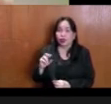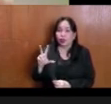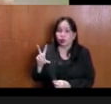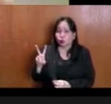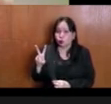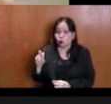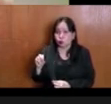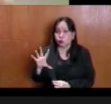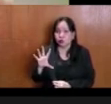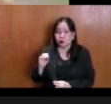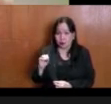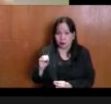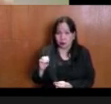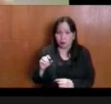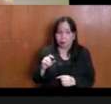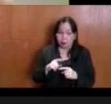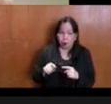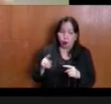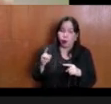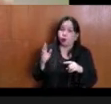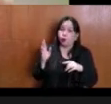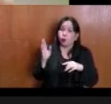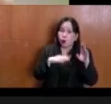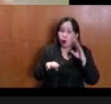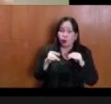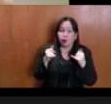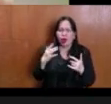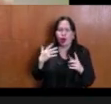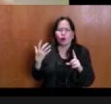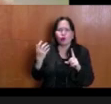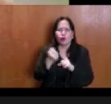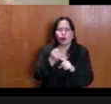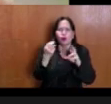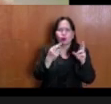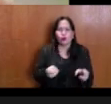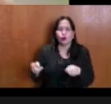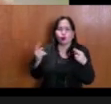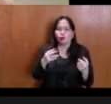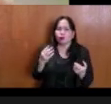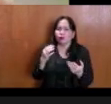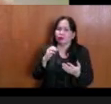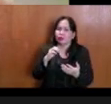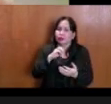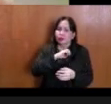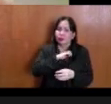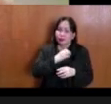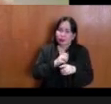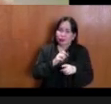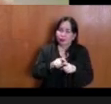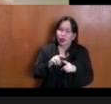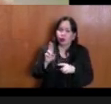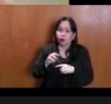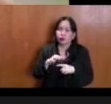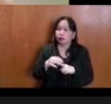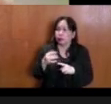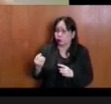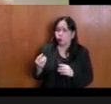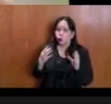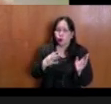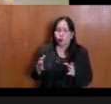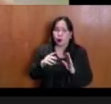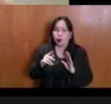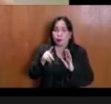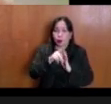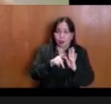respectively. But the difficulty is, how can we achieve that? So we are now preparing all the